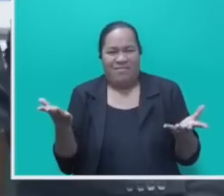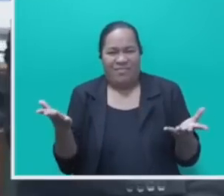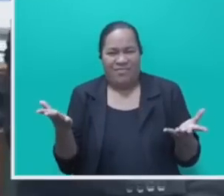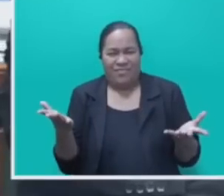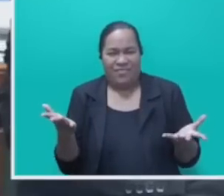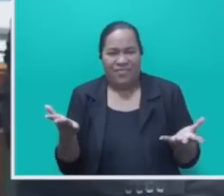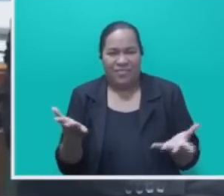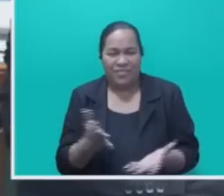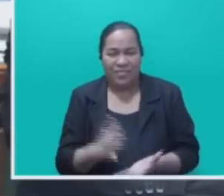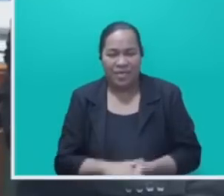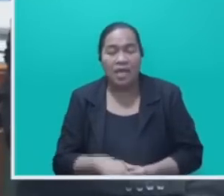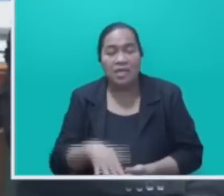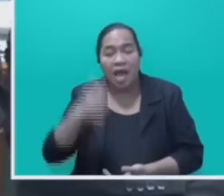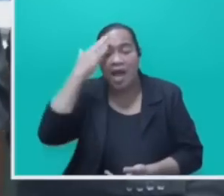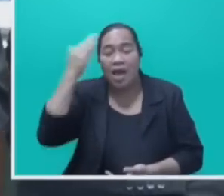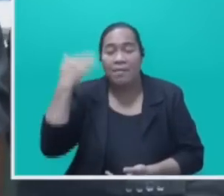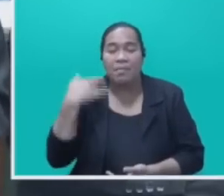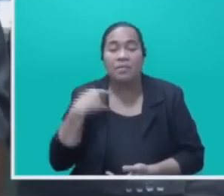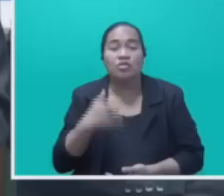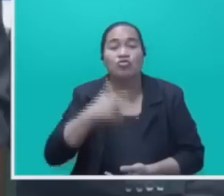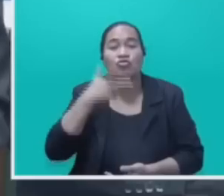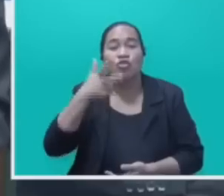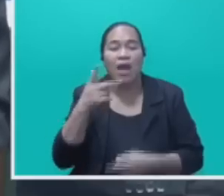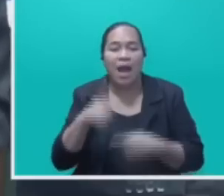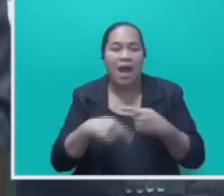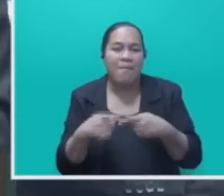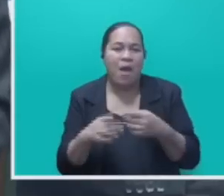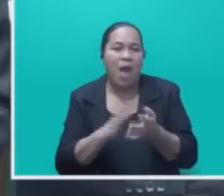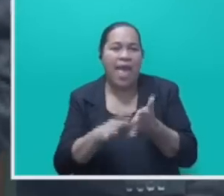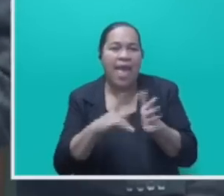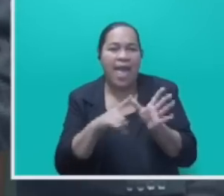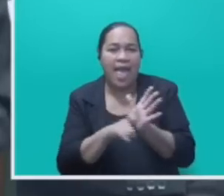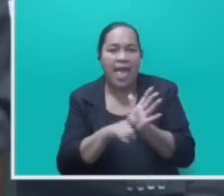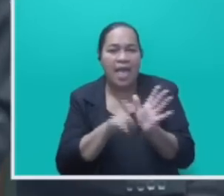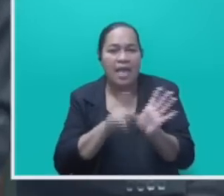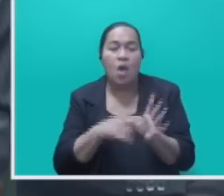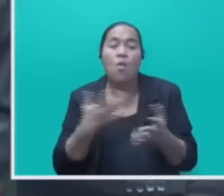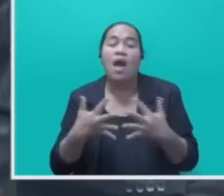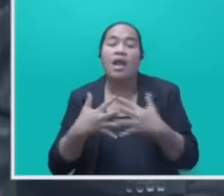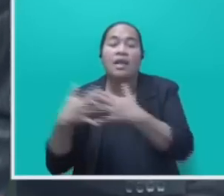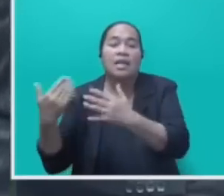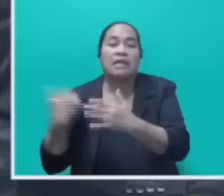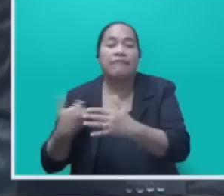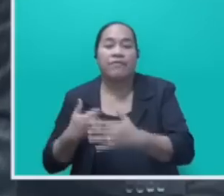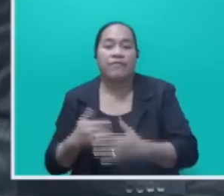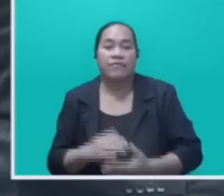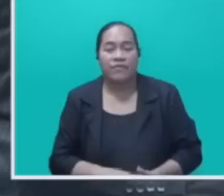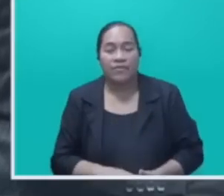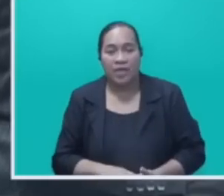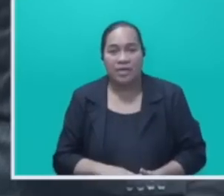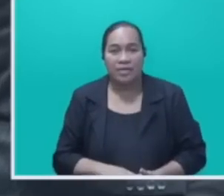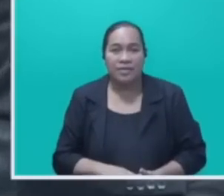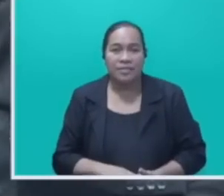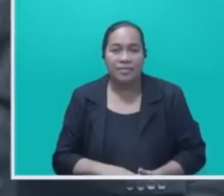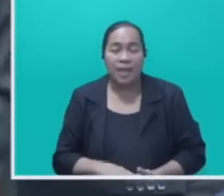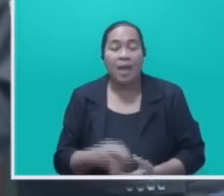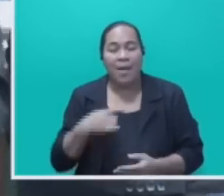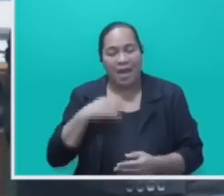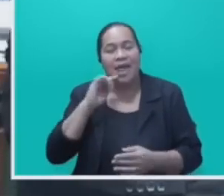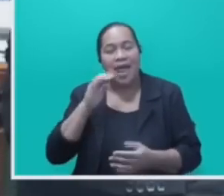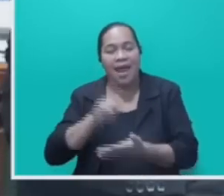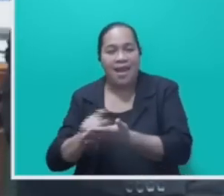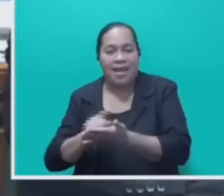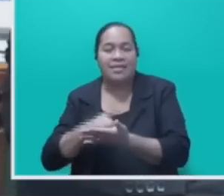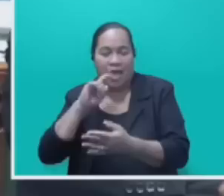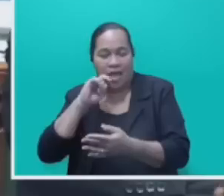reminds me a story, a joke about Harry in one of the villages in the Western Division. But I'll come to that